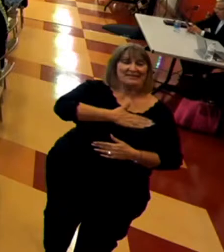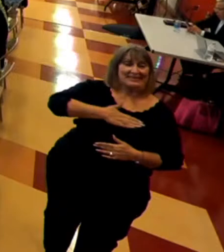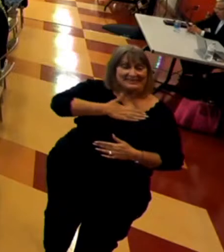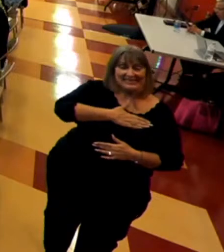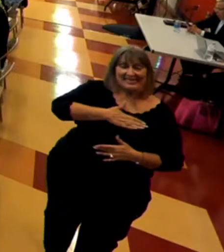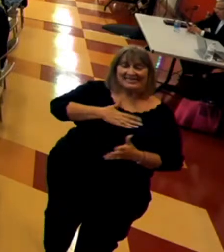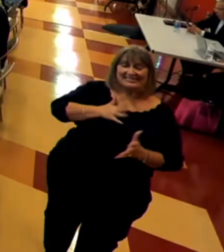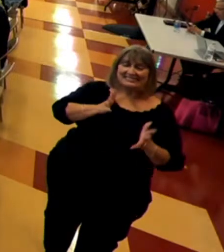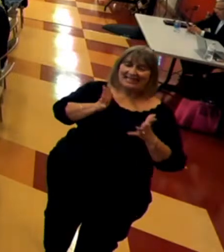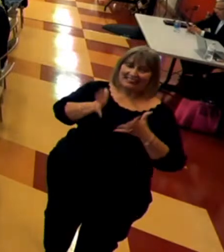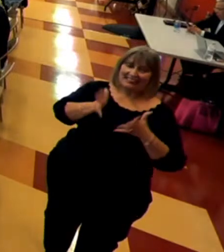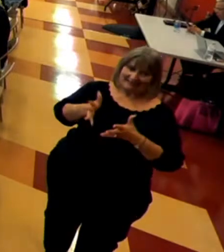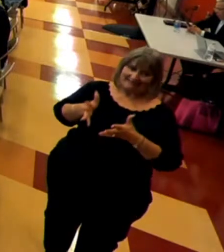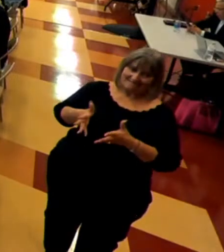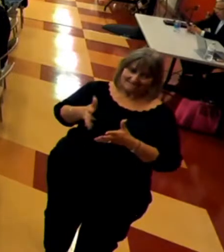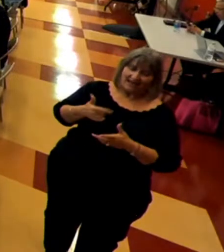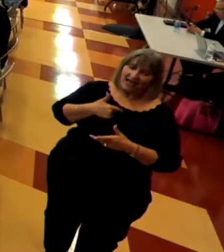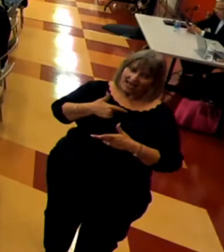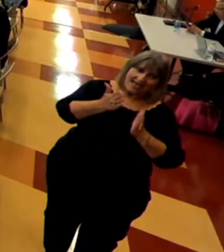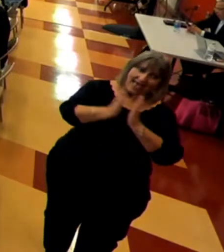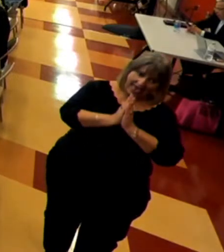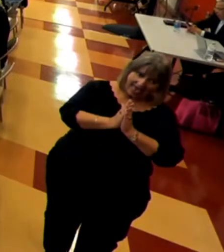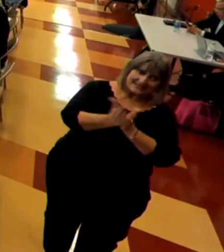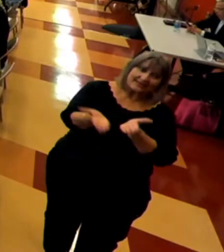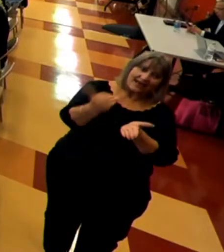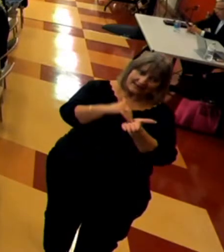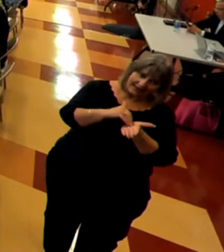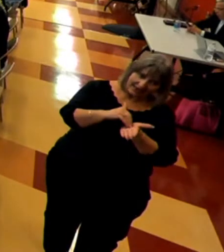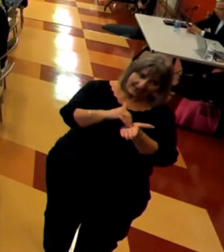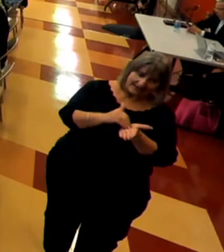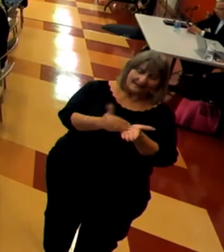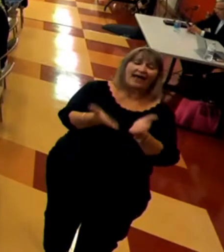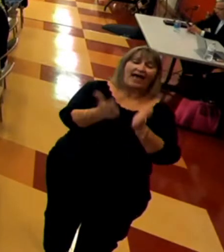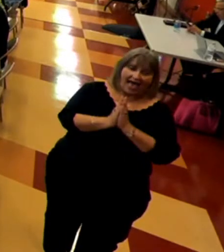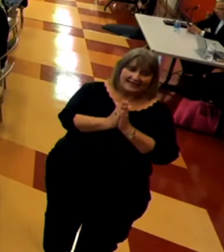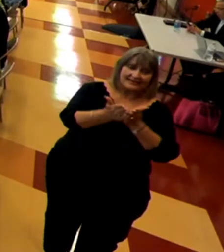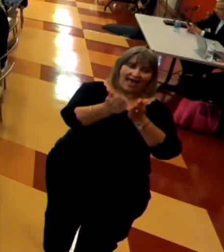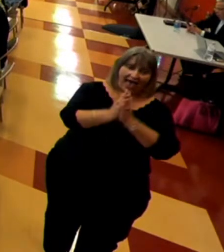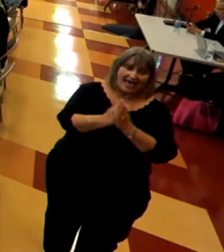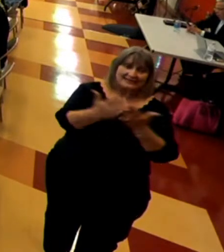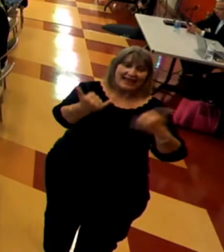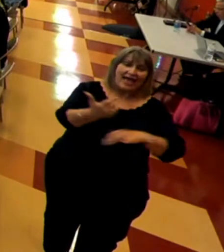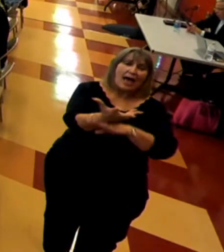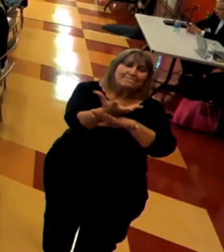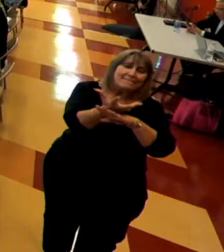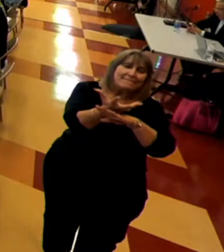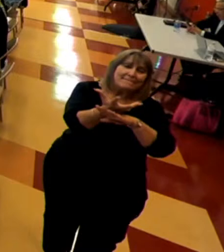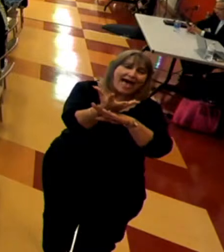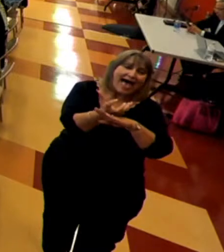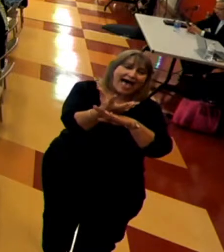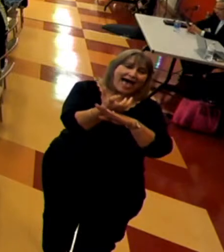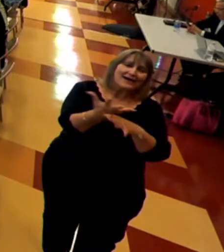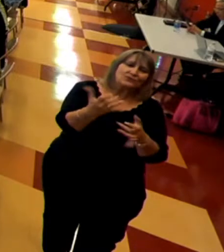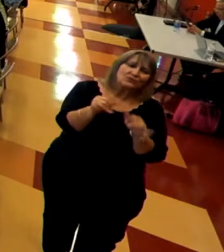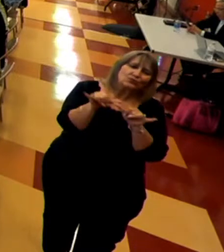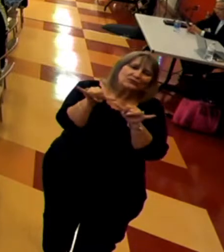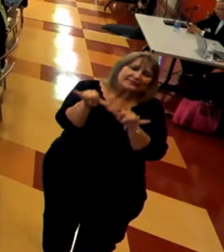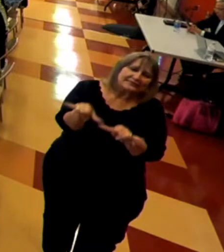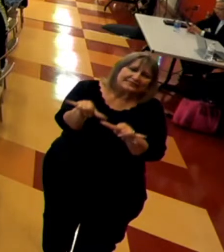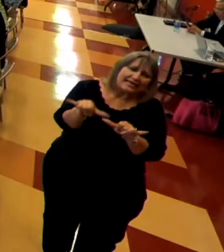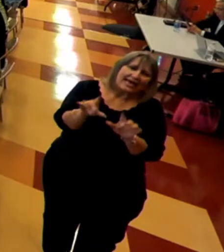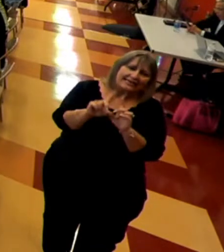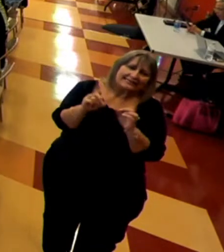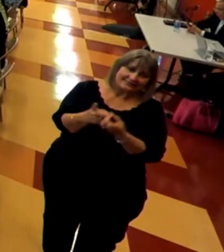I asked you the first few times I came to, I'm asking you, now I'm pleading with you to please keep us in District 6. Thank you.